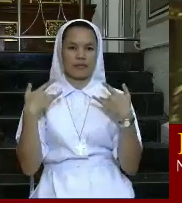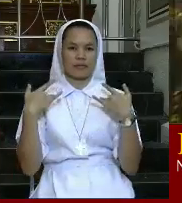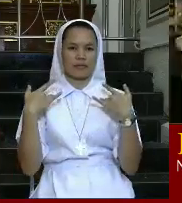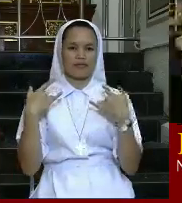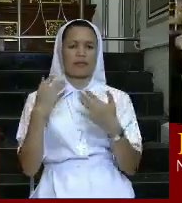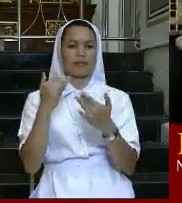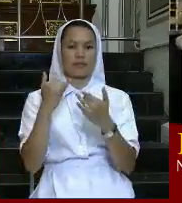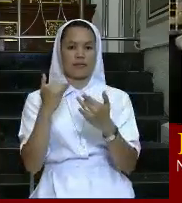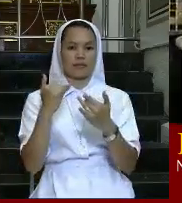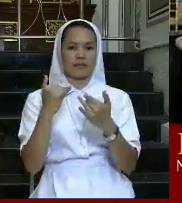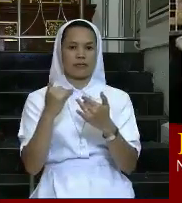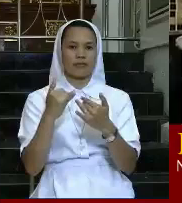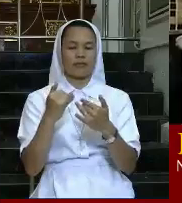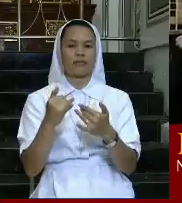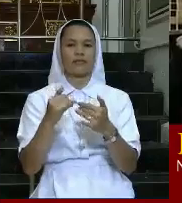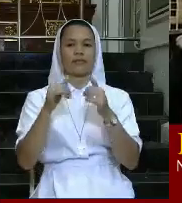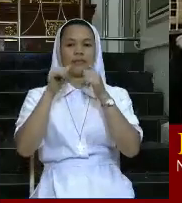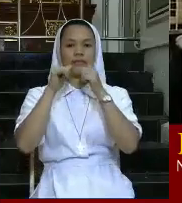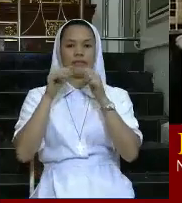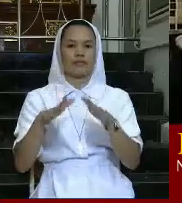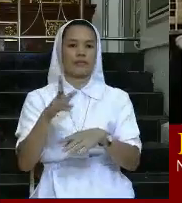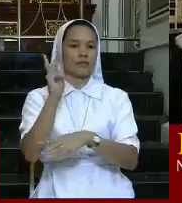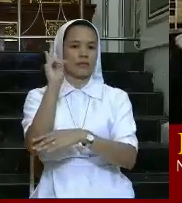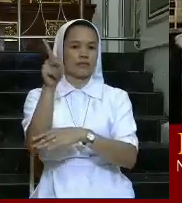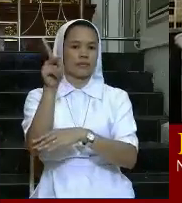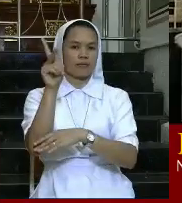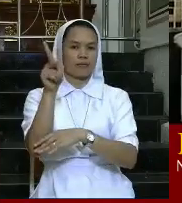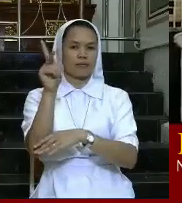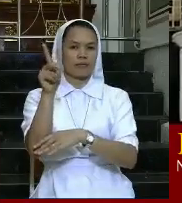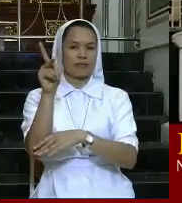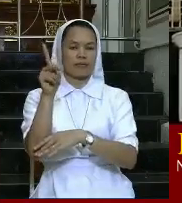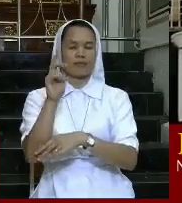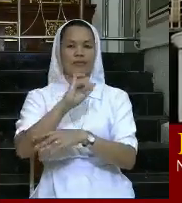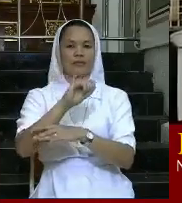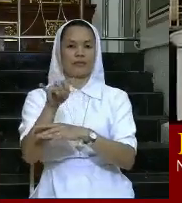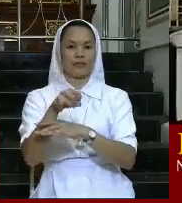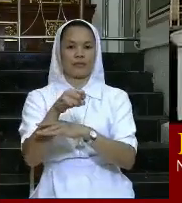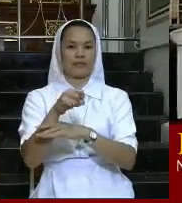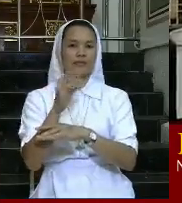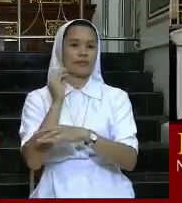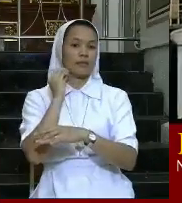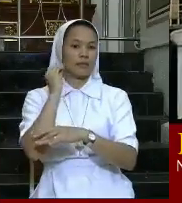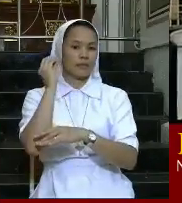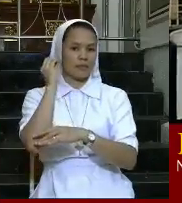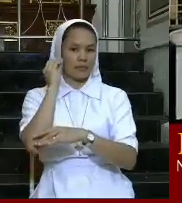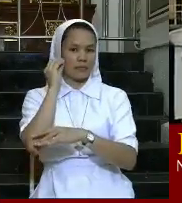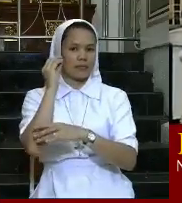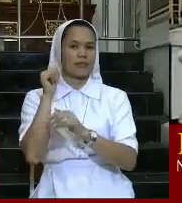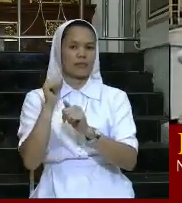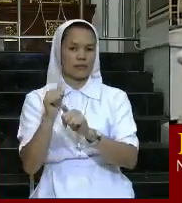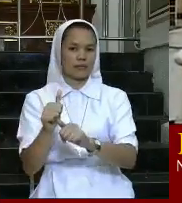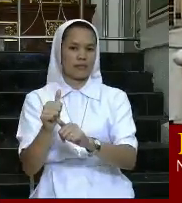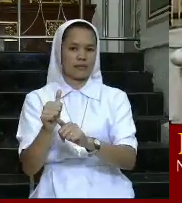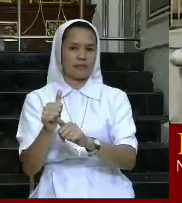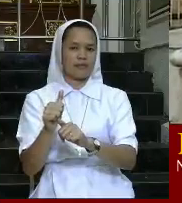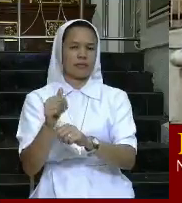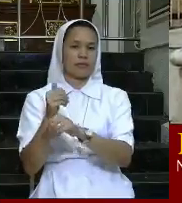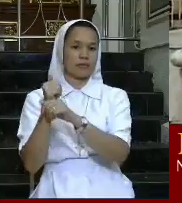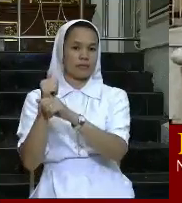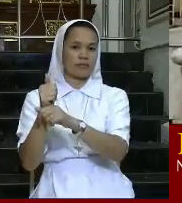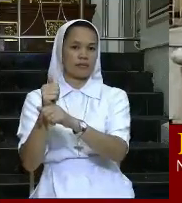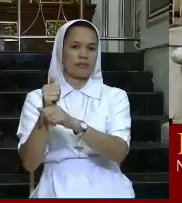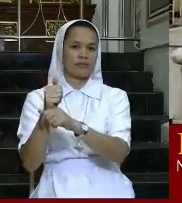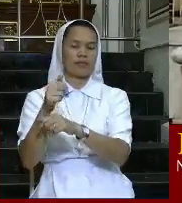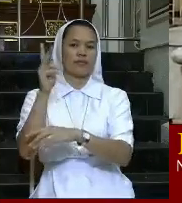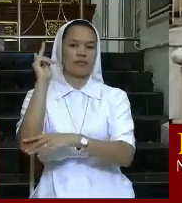to the blessing of palms for those joining our celebration in their homes. Please hold all your palm branches